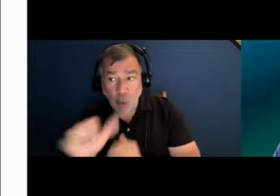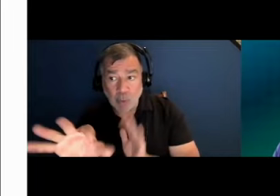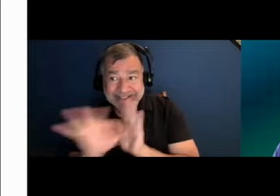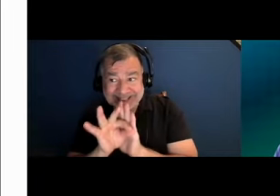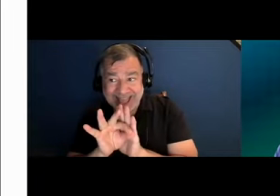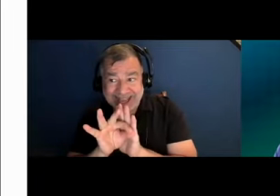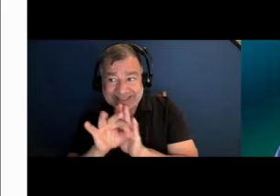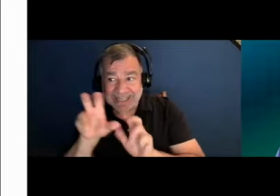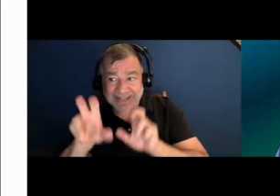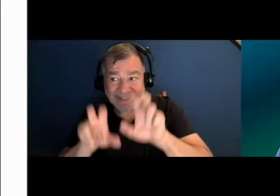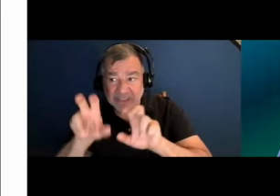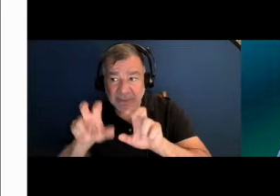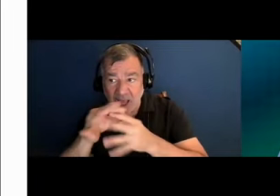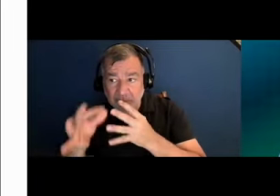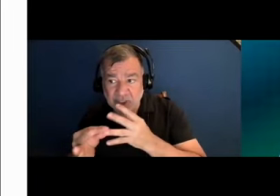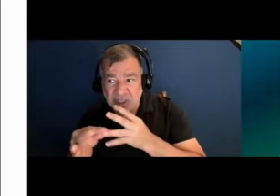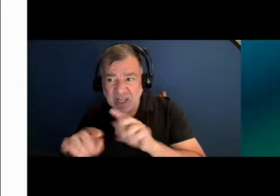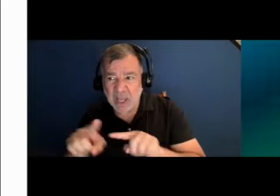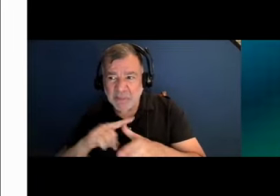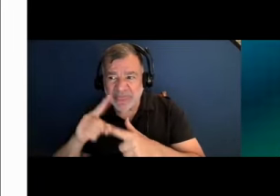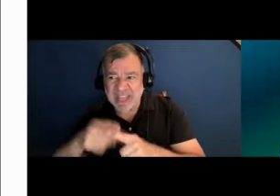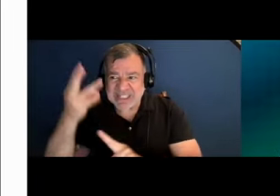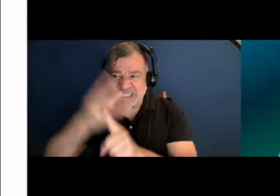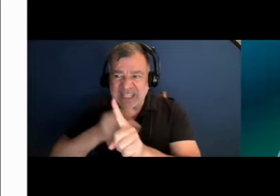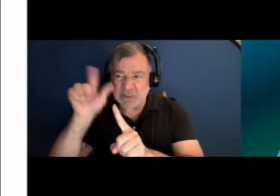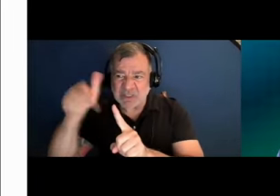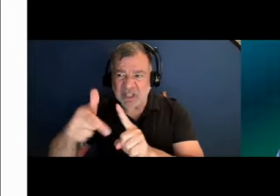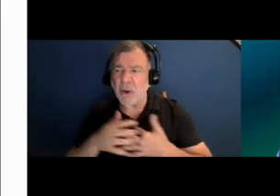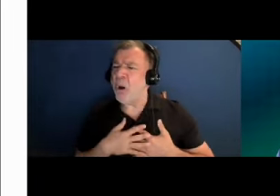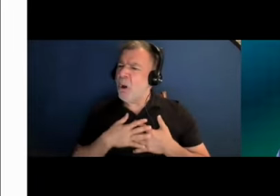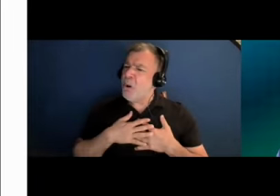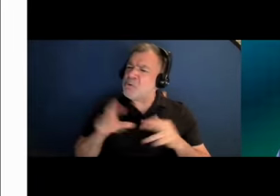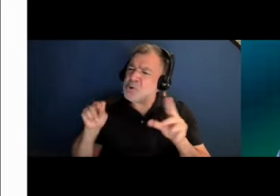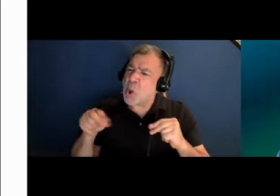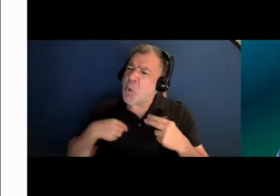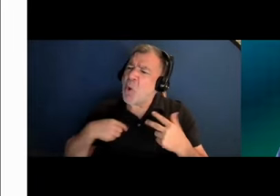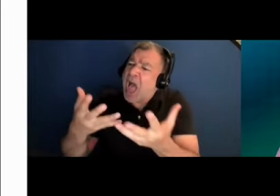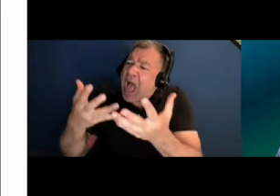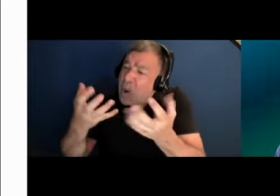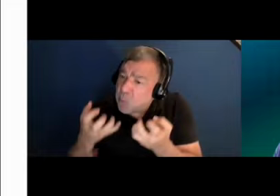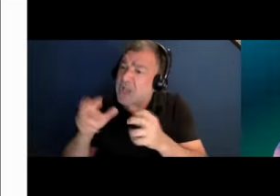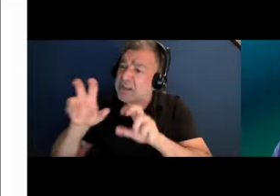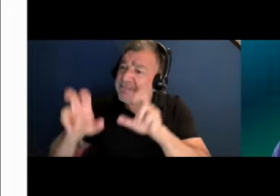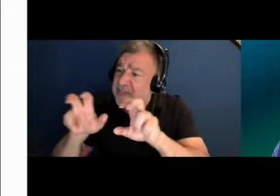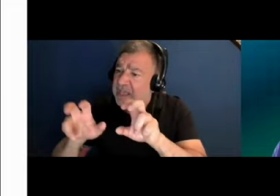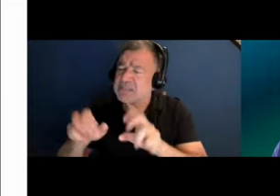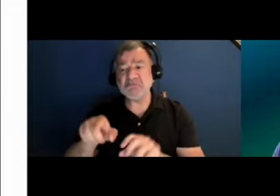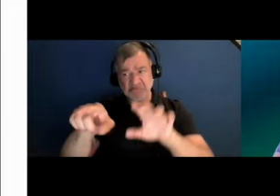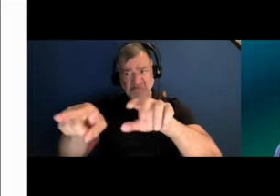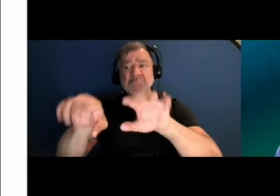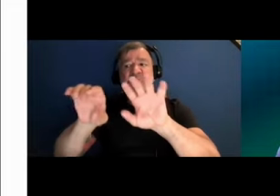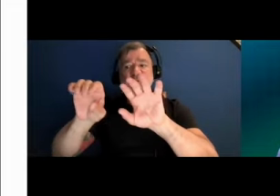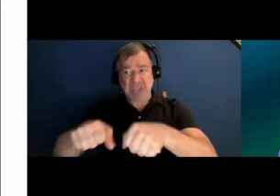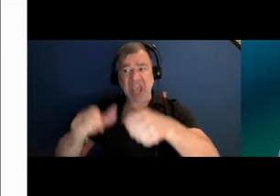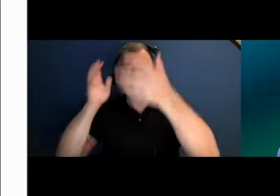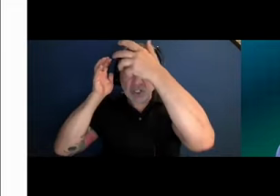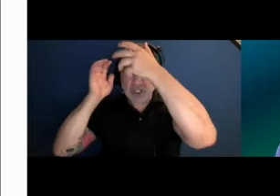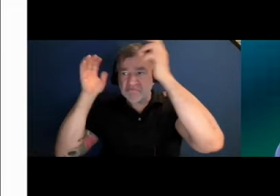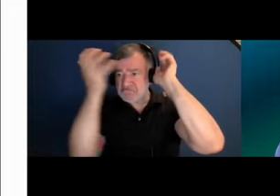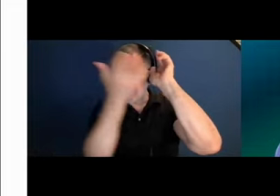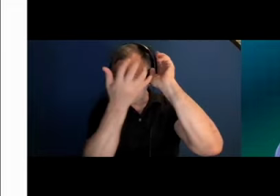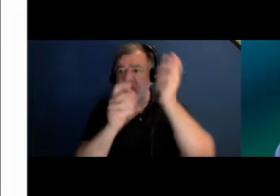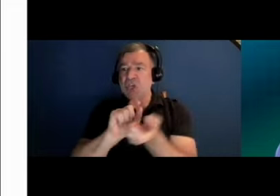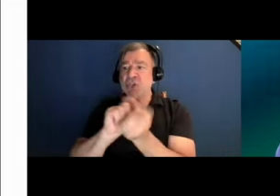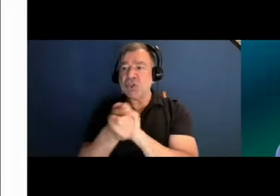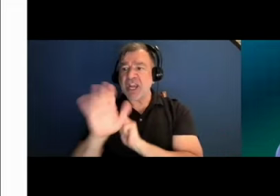months later, you're like, yes, I really do want one. You can always change your mind. So that's the general response, and then